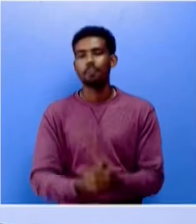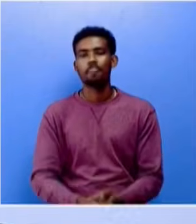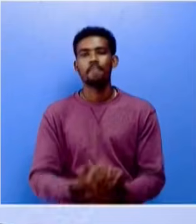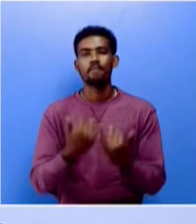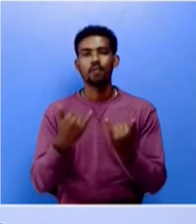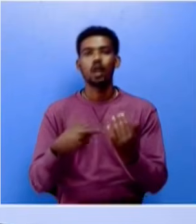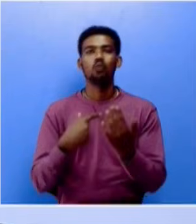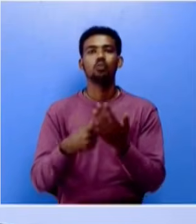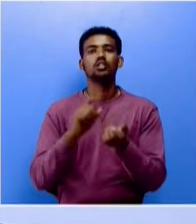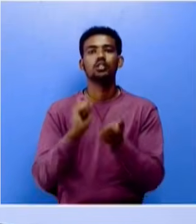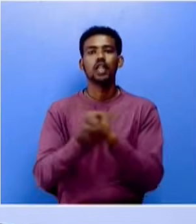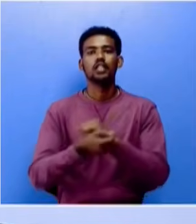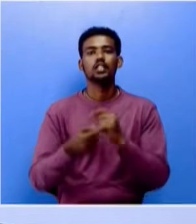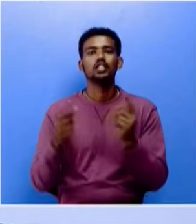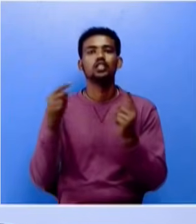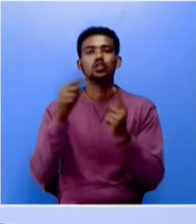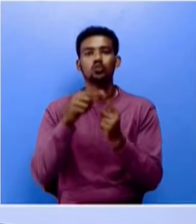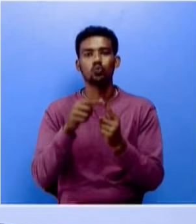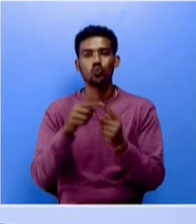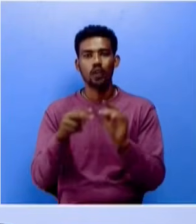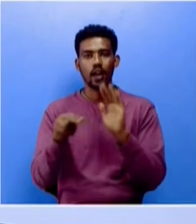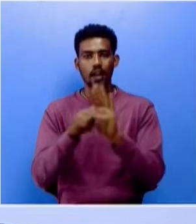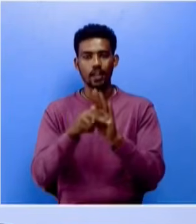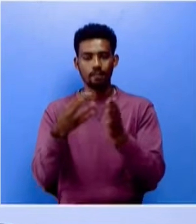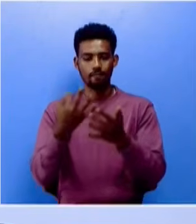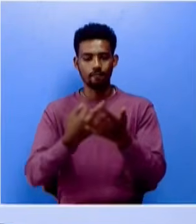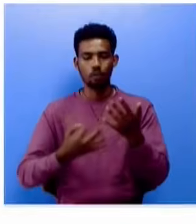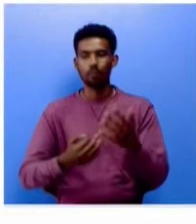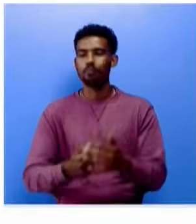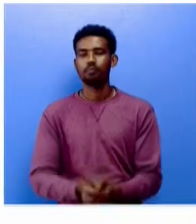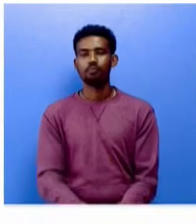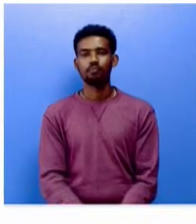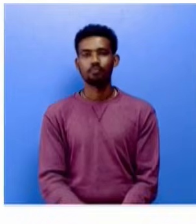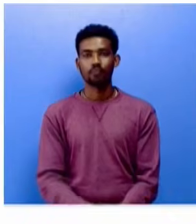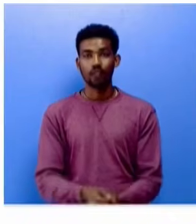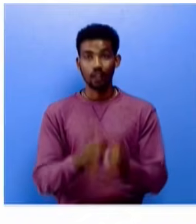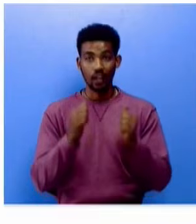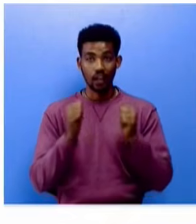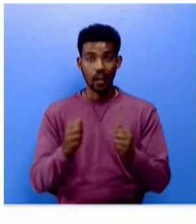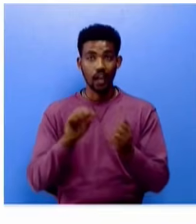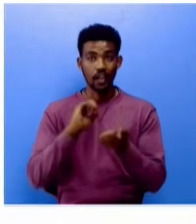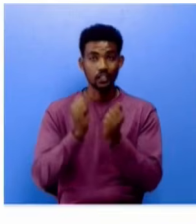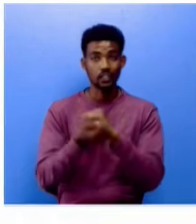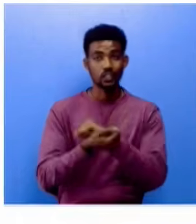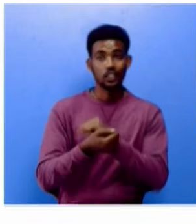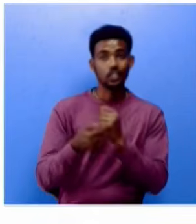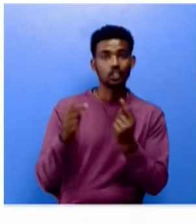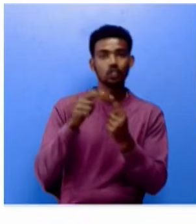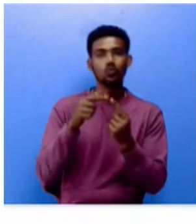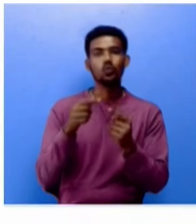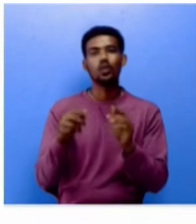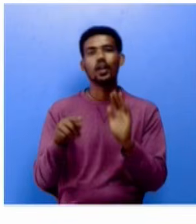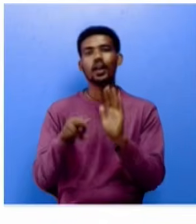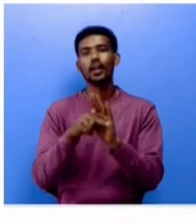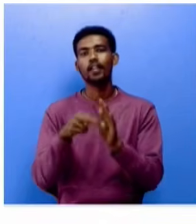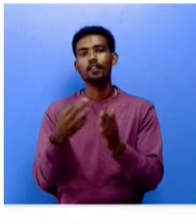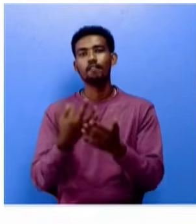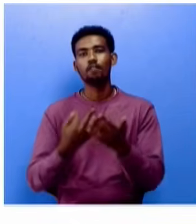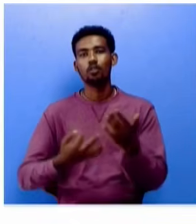one into negative form. Can we change into negative form here? The